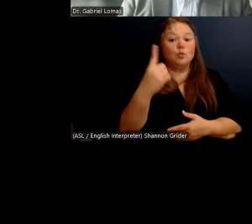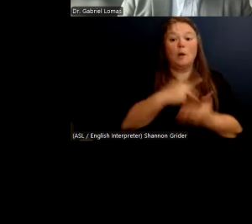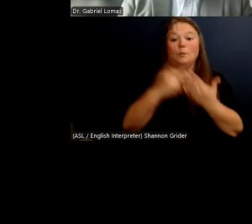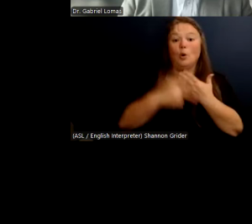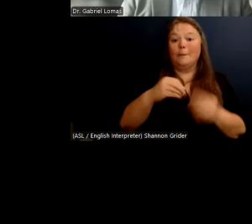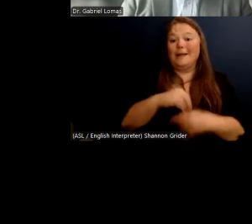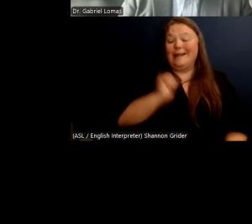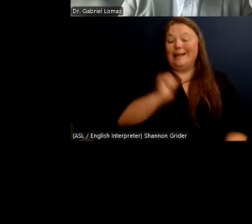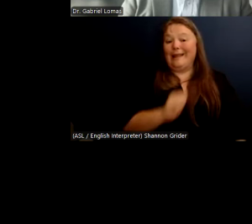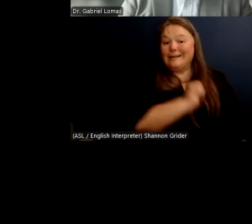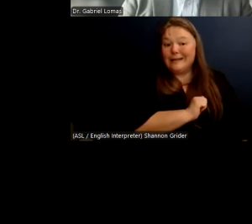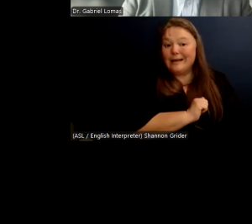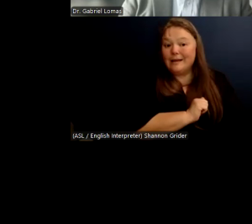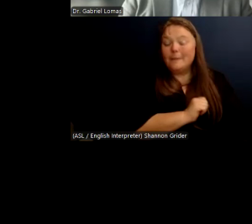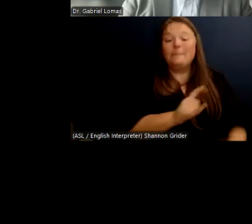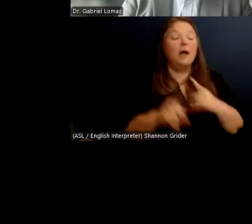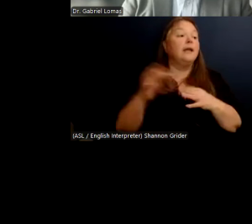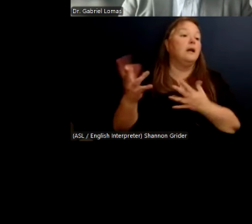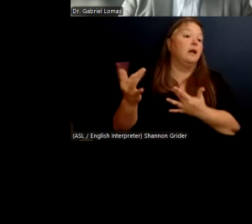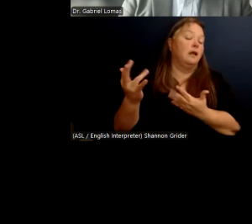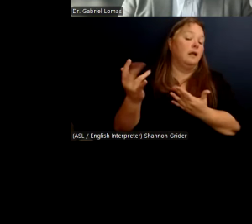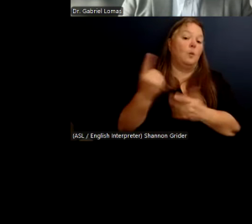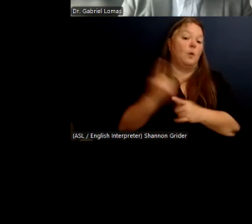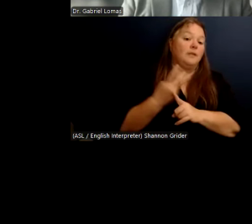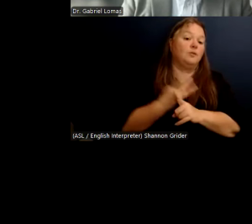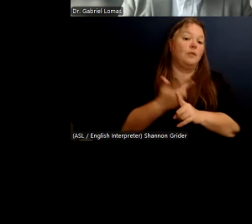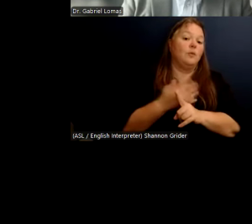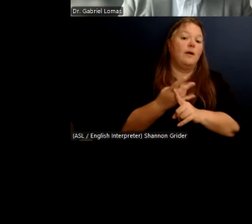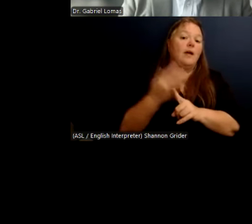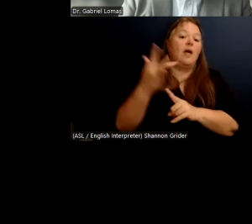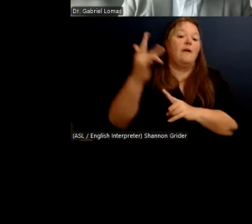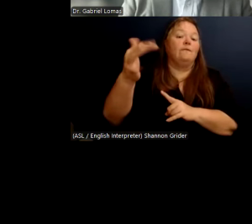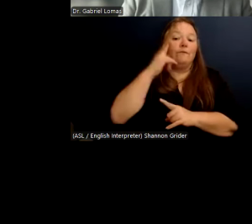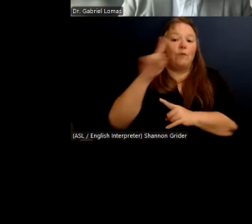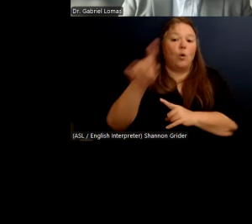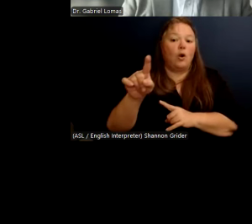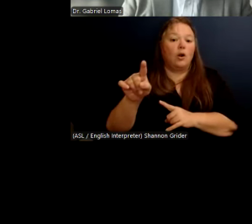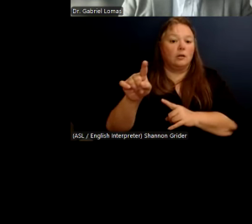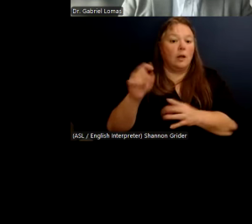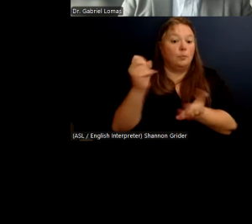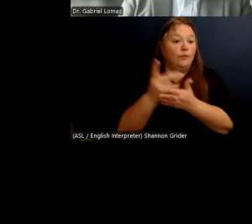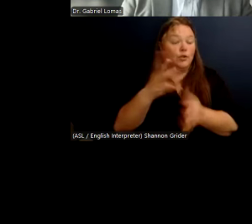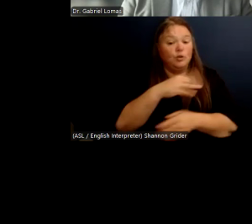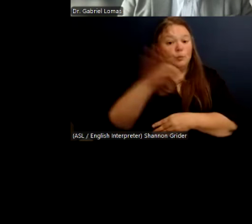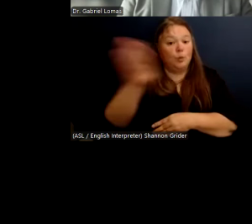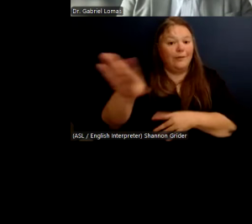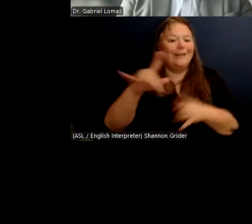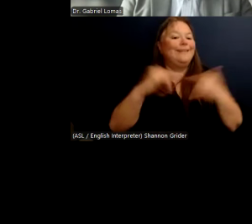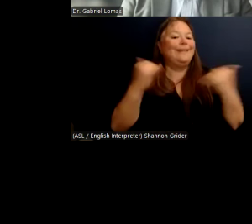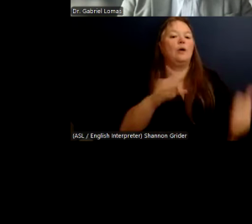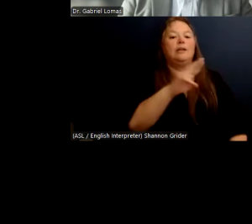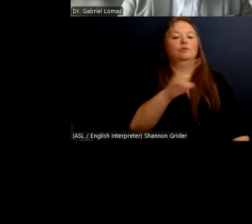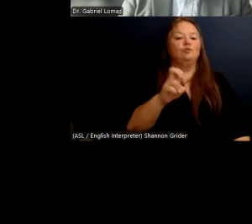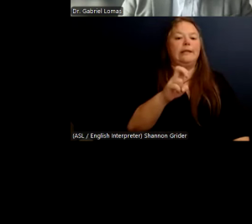the time he finally got approval, which was months and months later, he reoffended and he's back in prison serving another 15